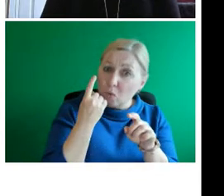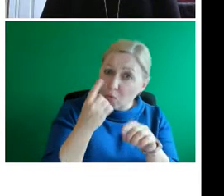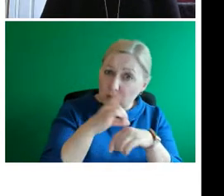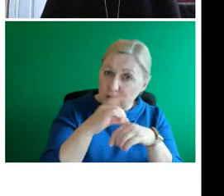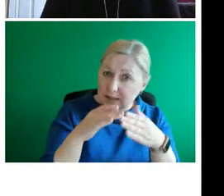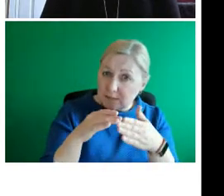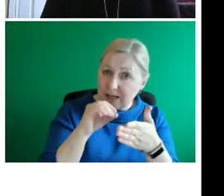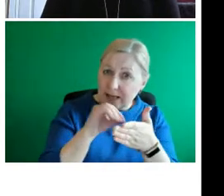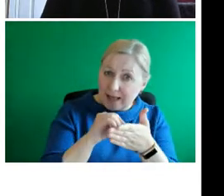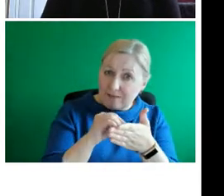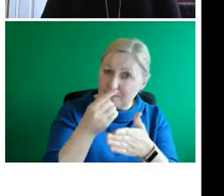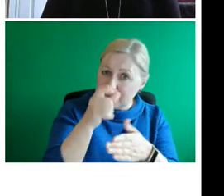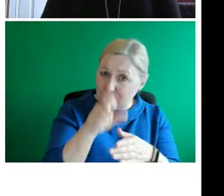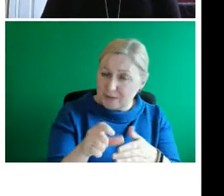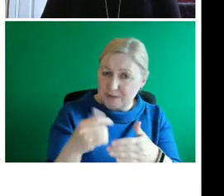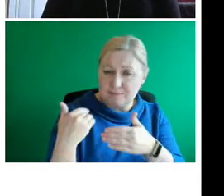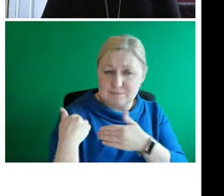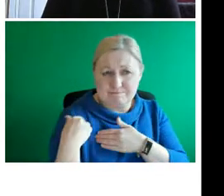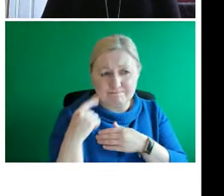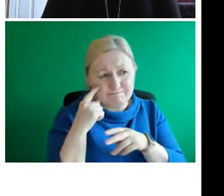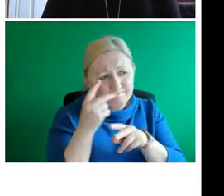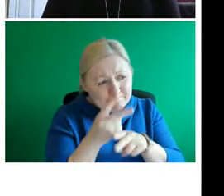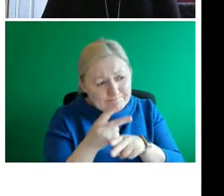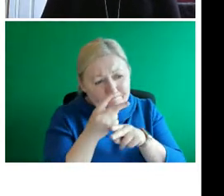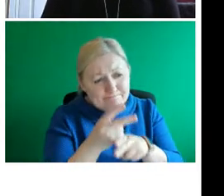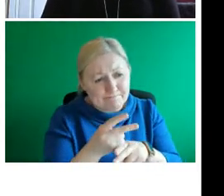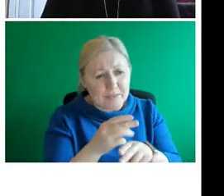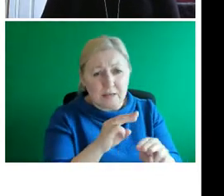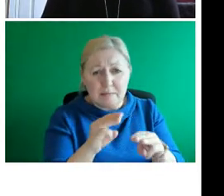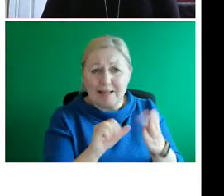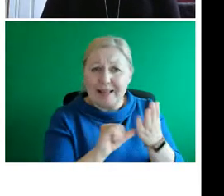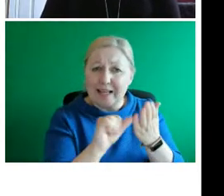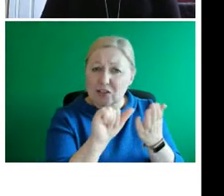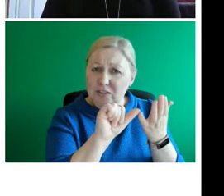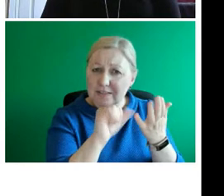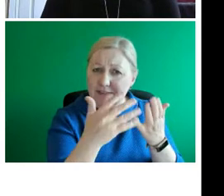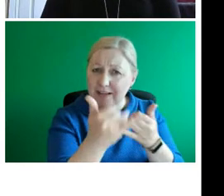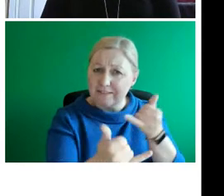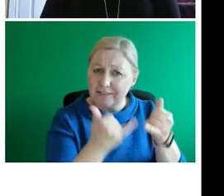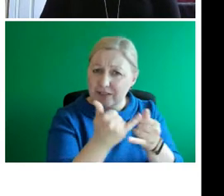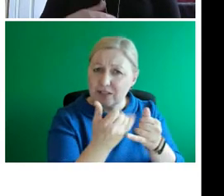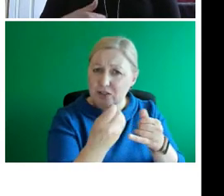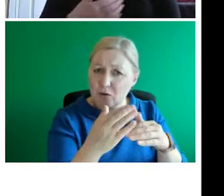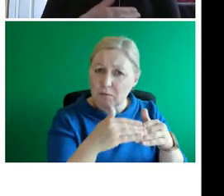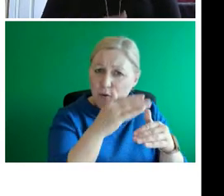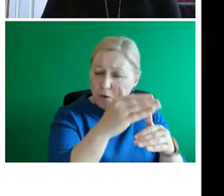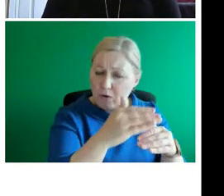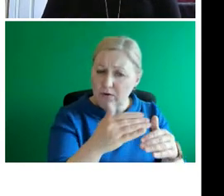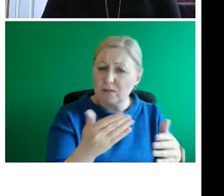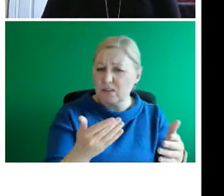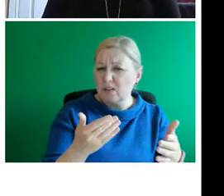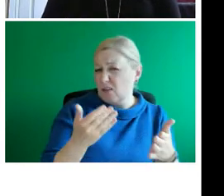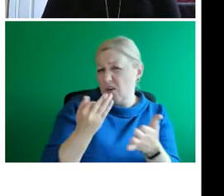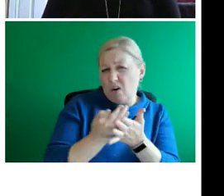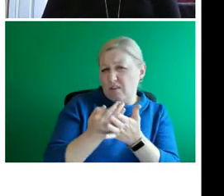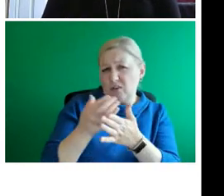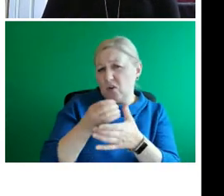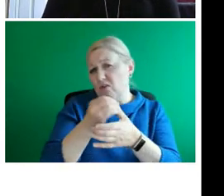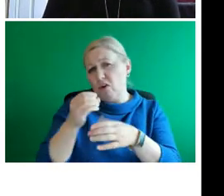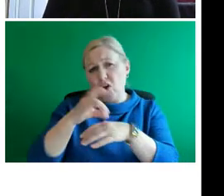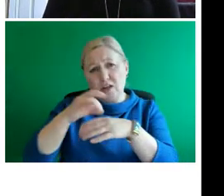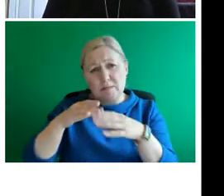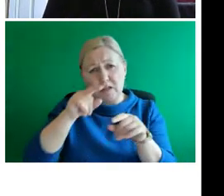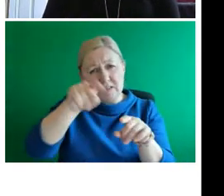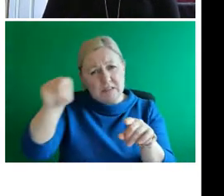65. So then what you would find around the country on occasion is a community team in psychiatry of later life would provide some support then to